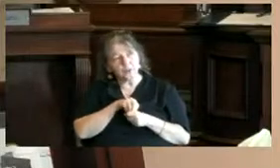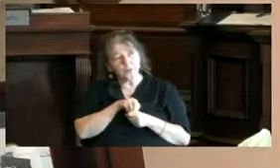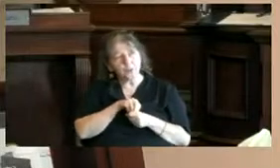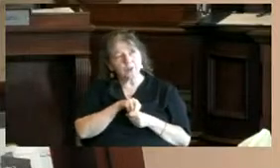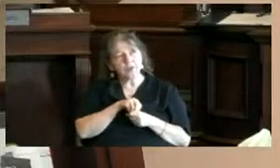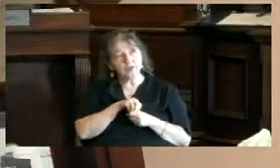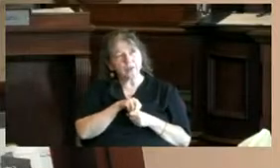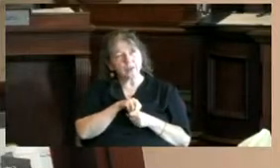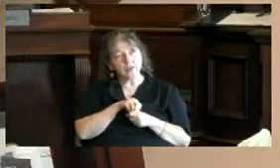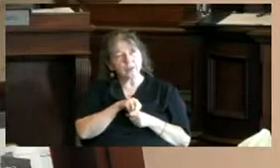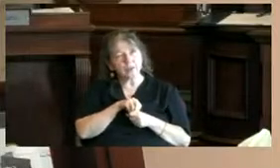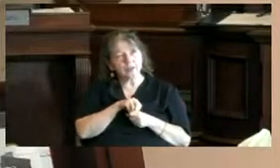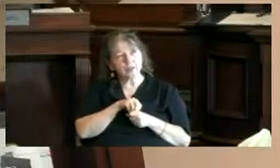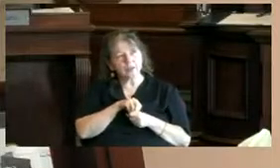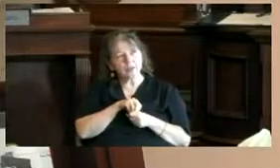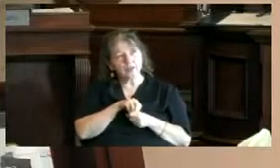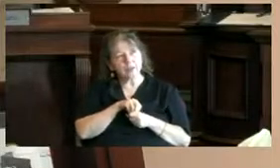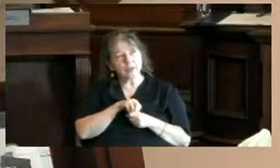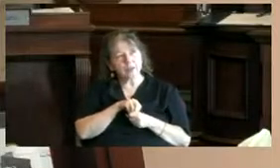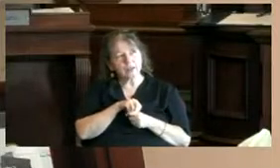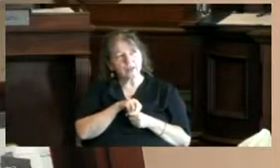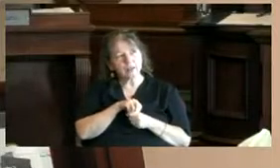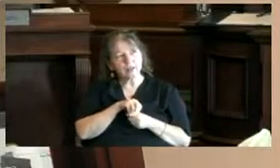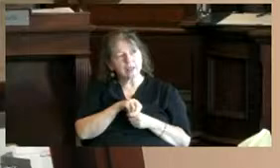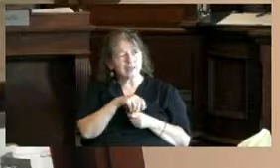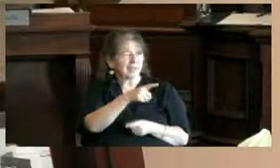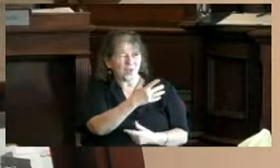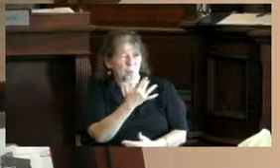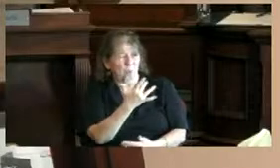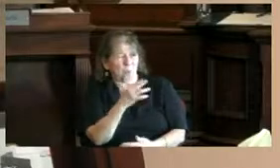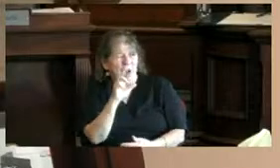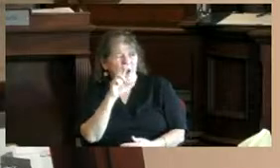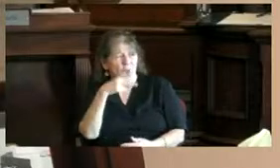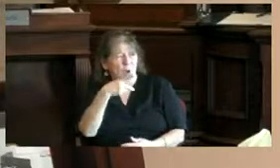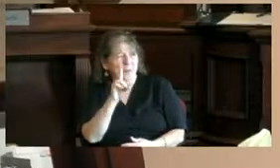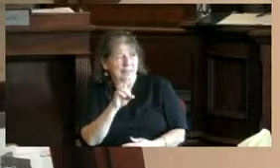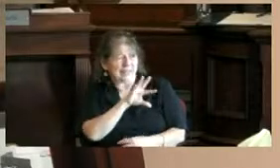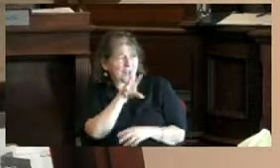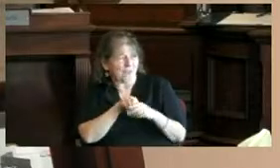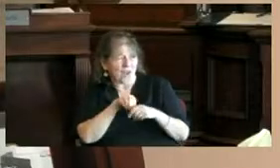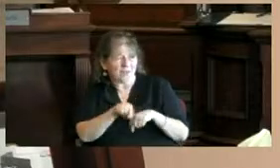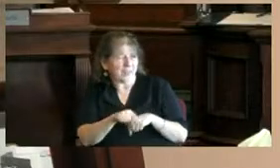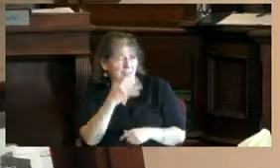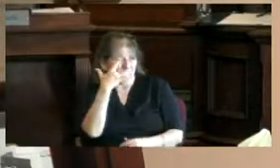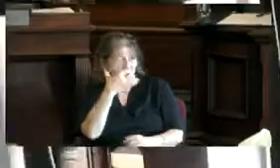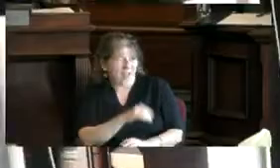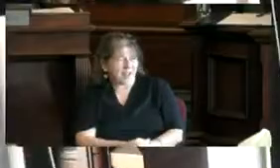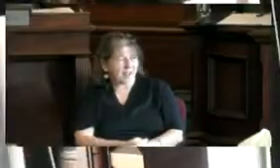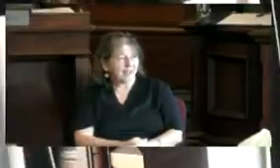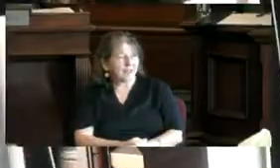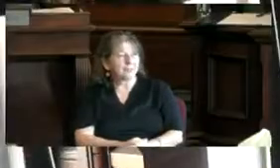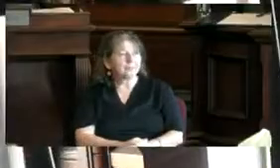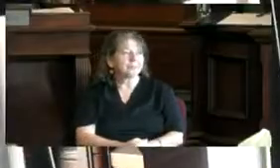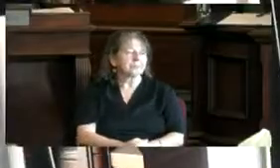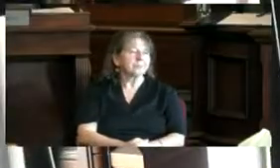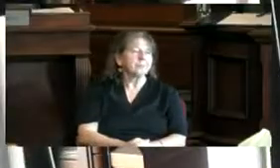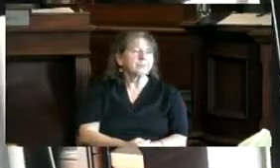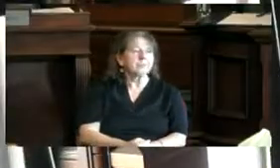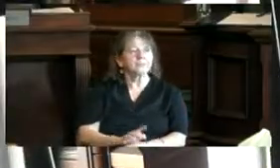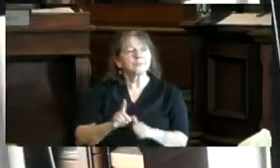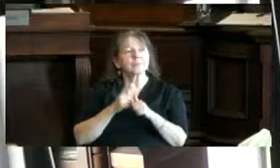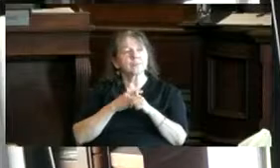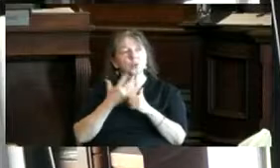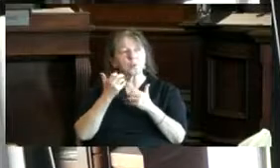why police are involved? Yes, absolutely. Firstly, I want to thank